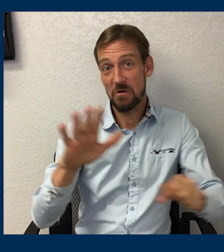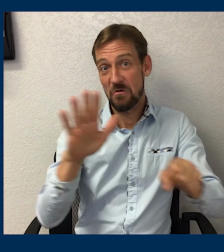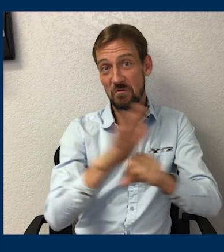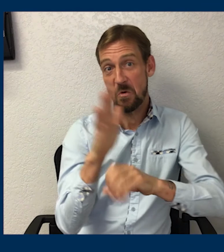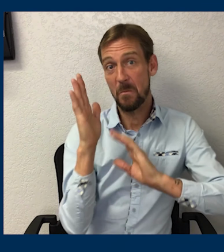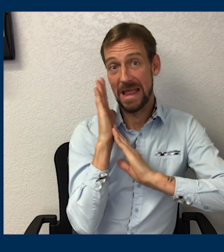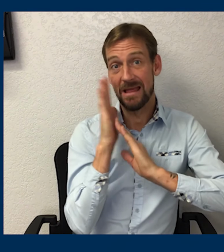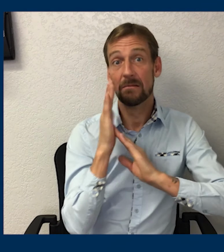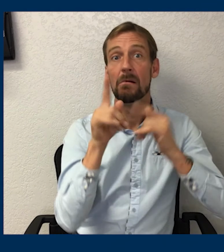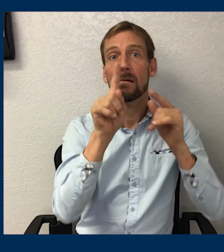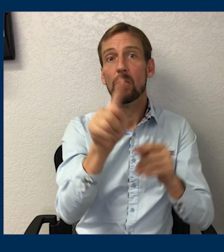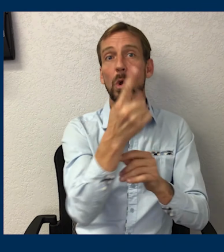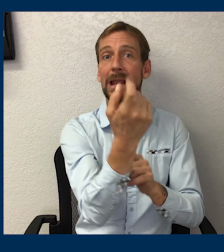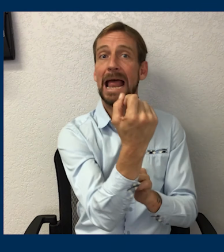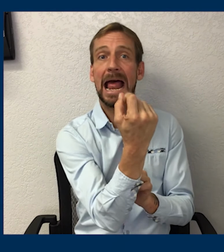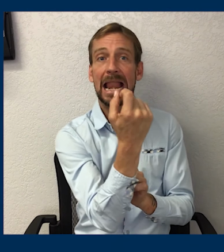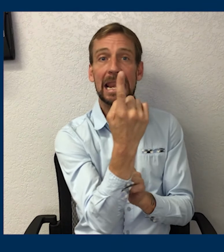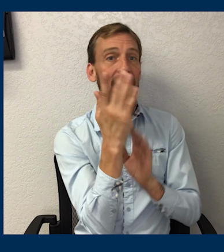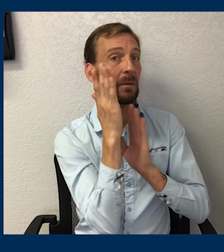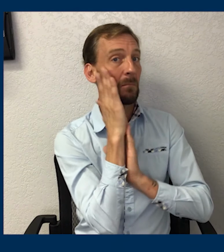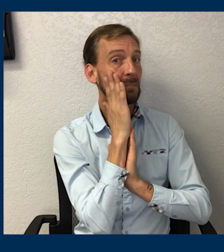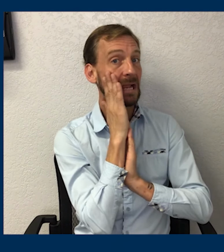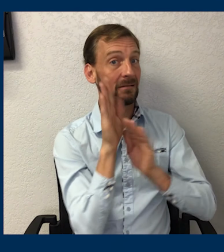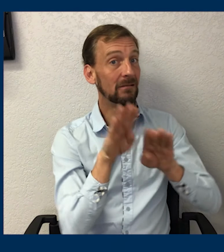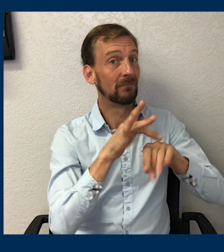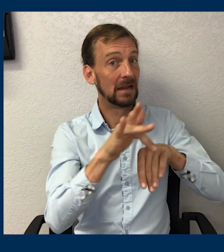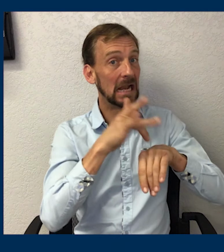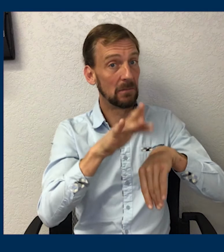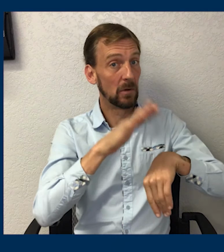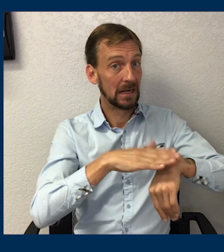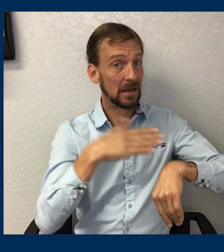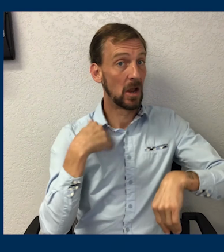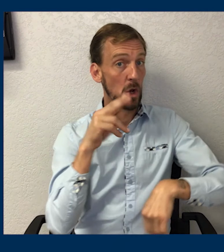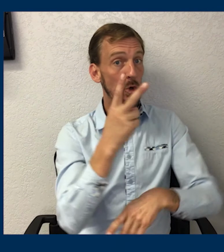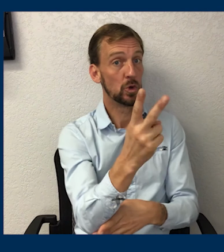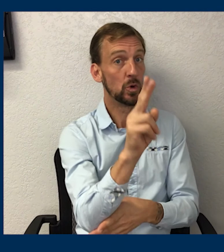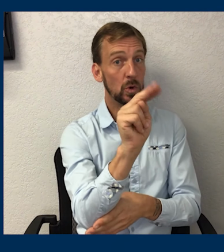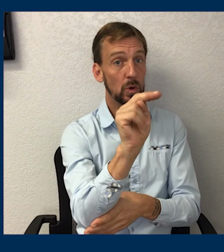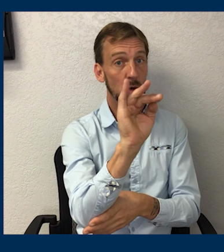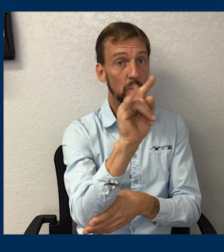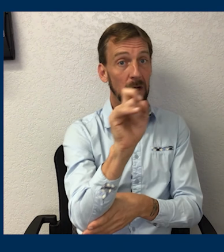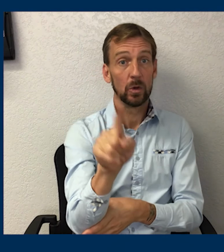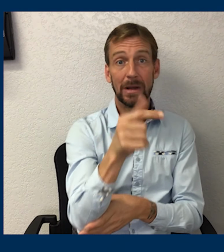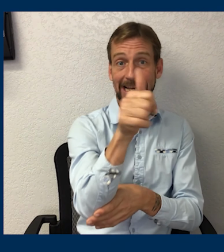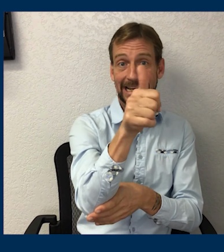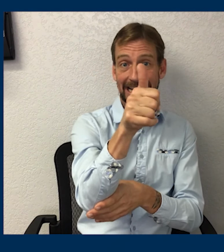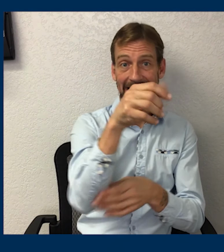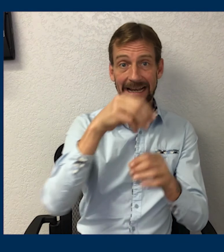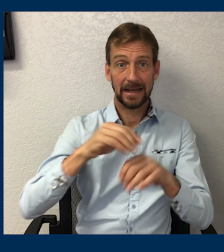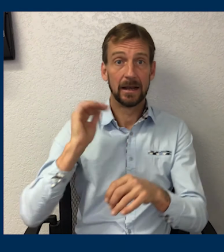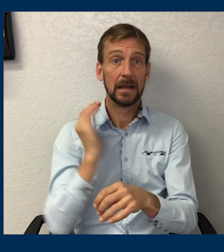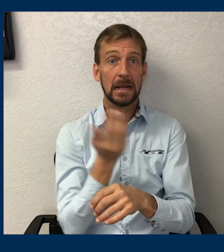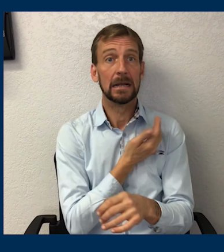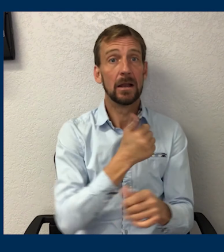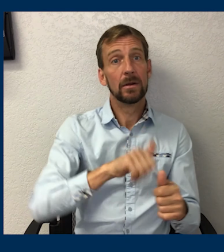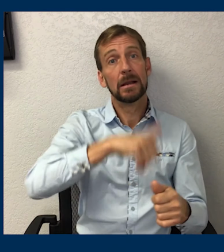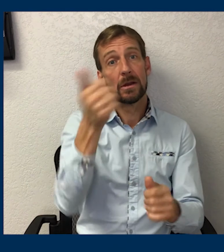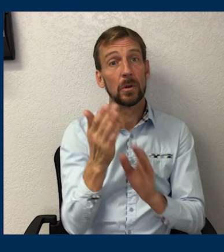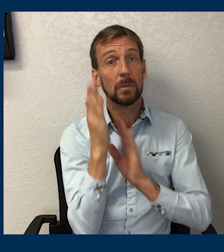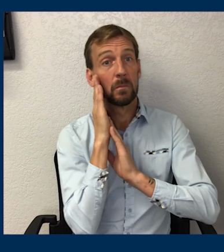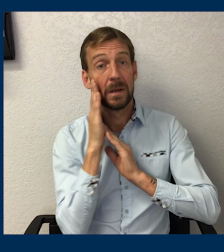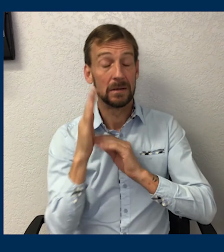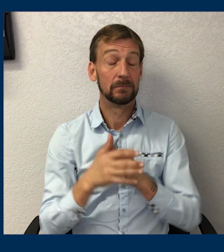have 11 ICU beds open across our 2 units, and only 10 intermediate critical care beds across our 2